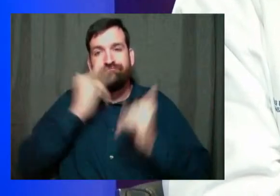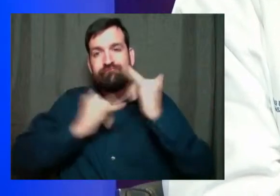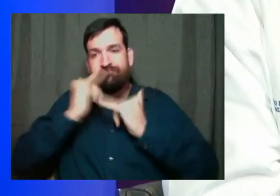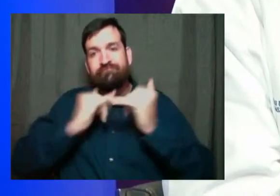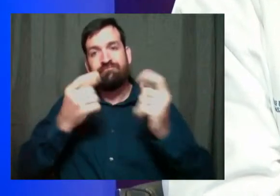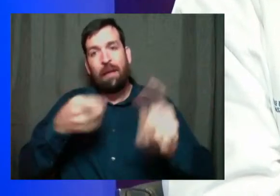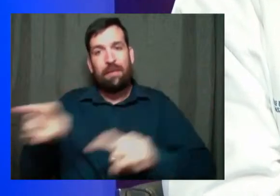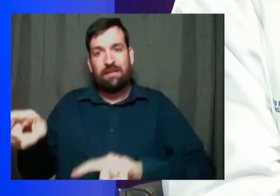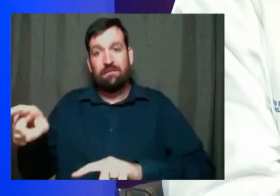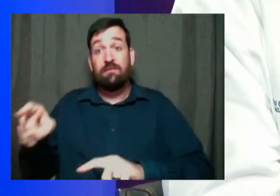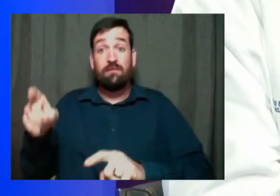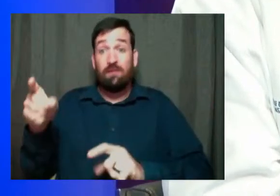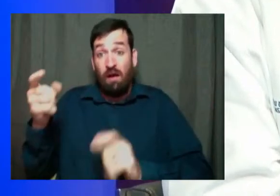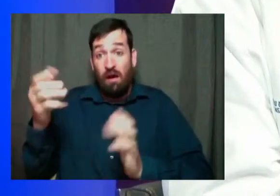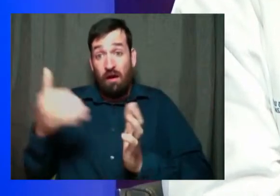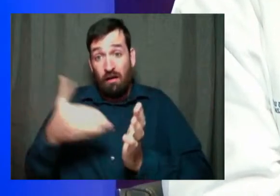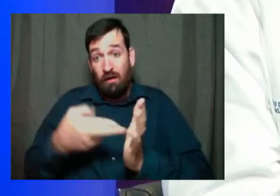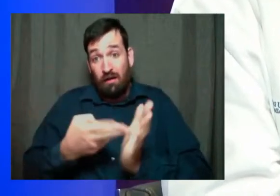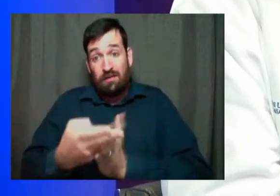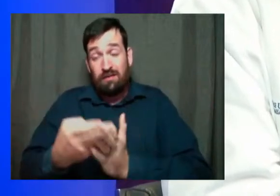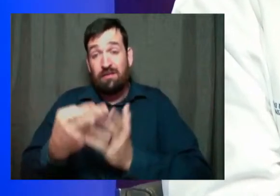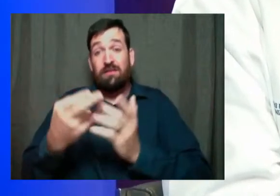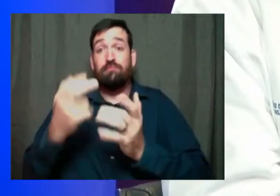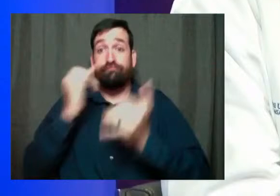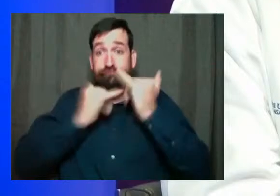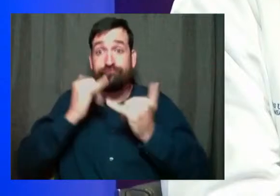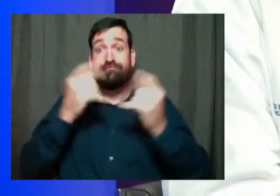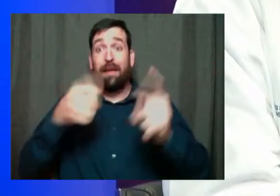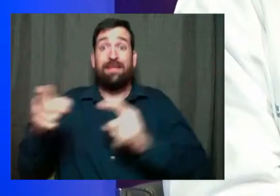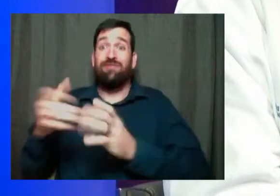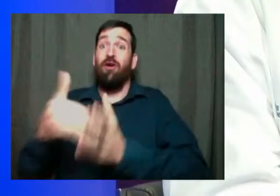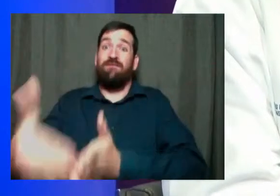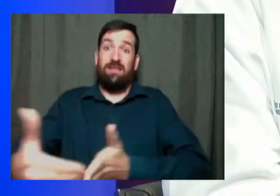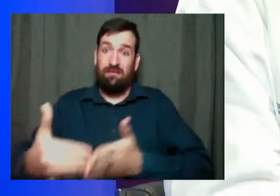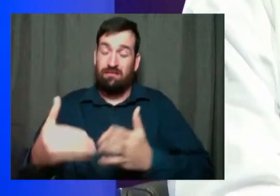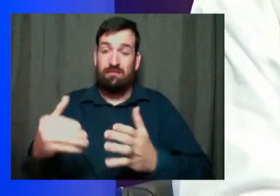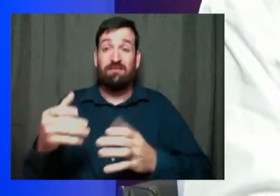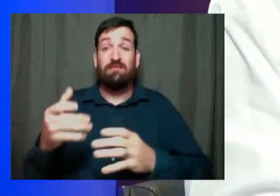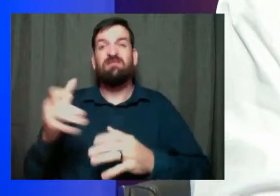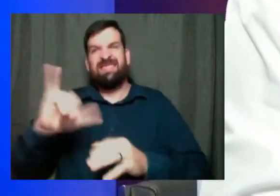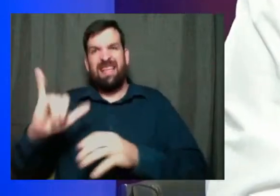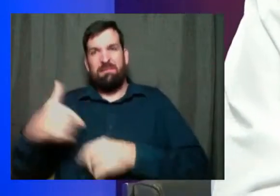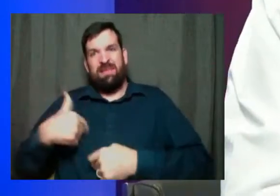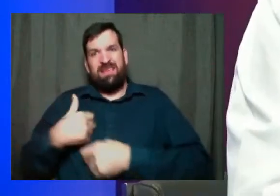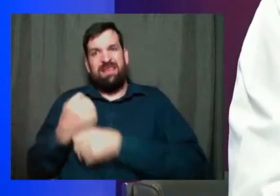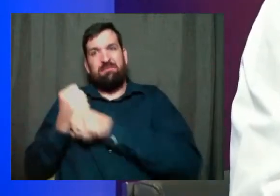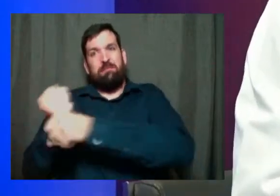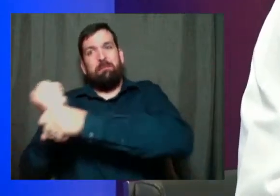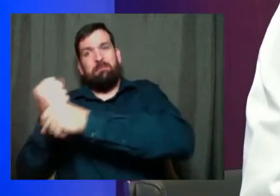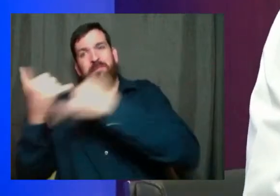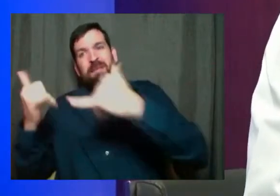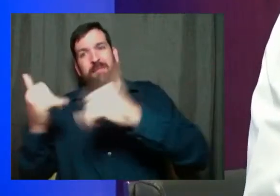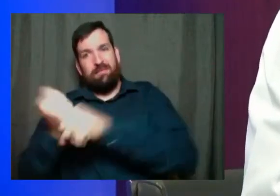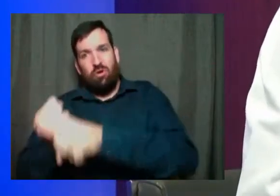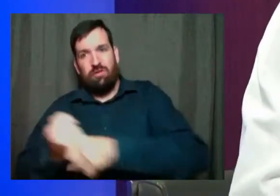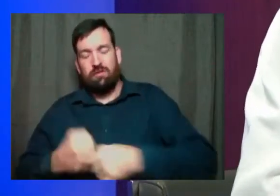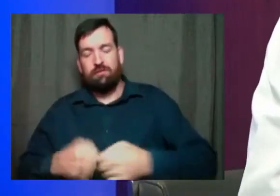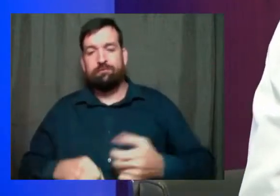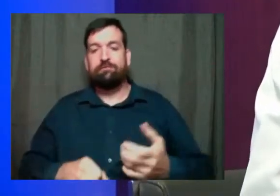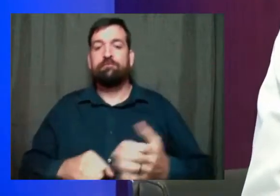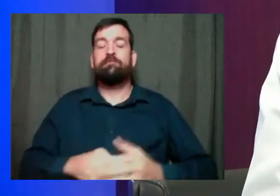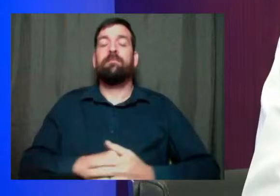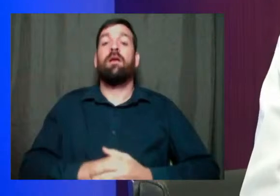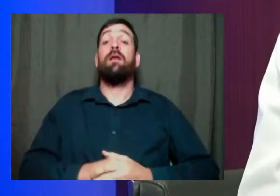very mistake-prone. It's kind of like watching me try to play baseball. It's very mistake-prone. And what happens is there are a